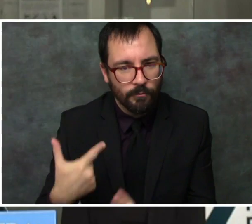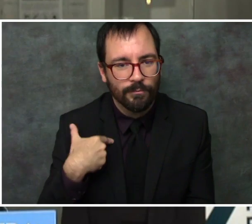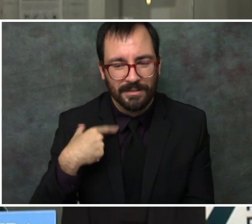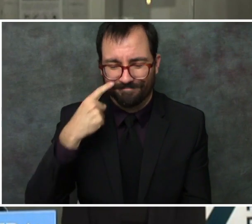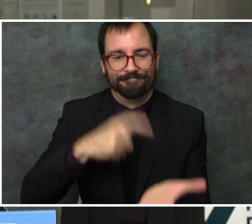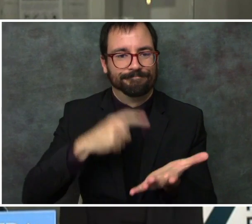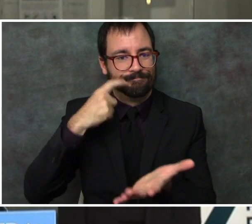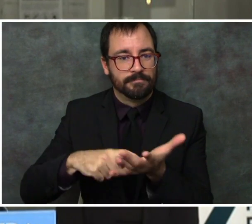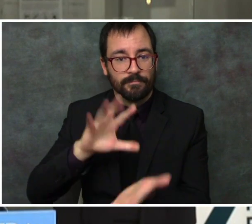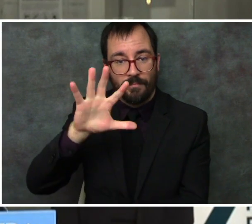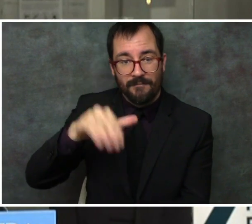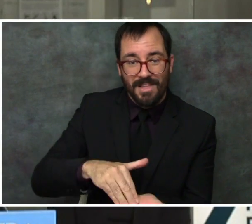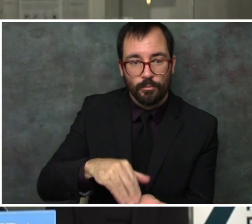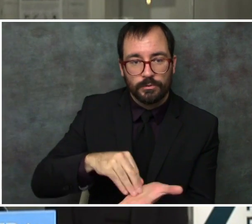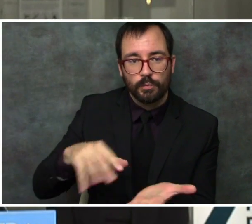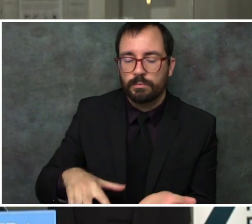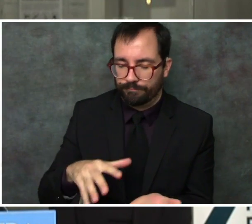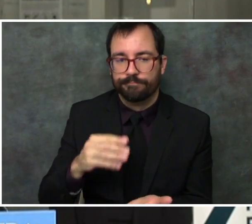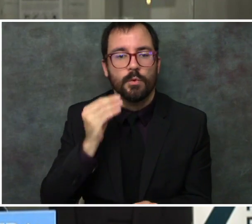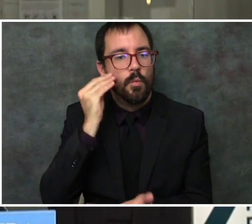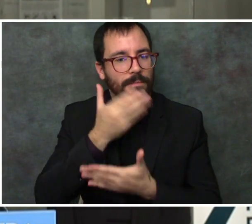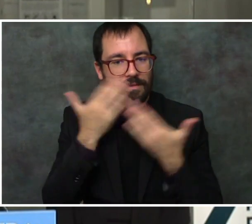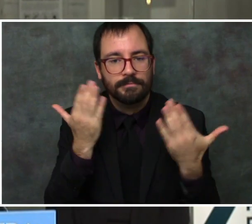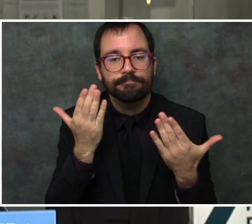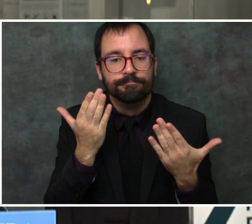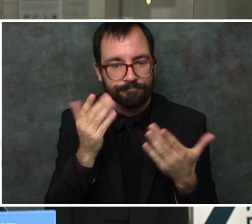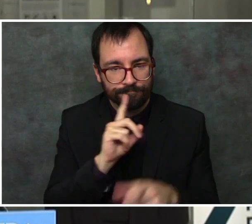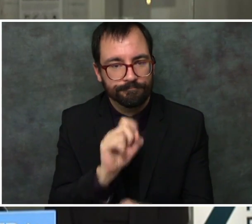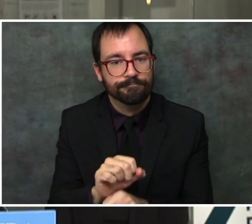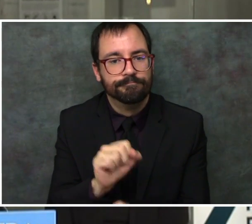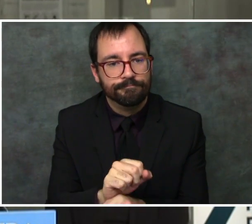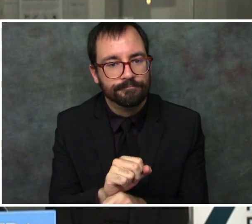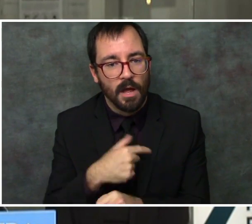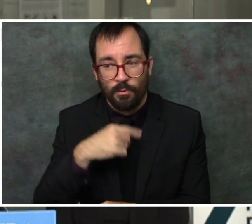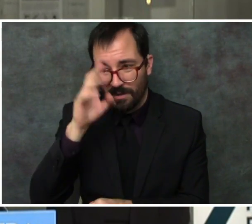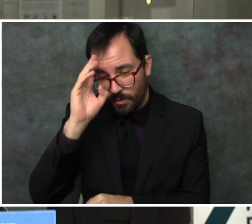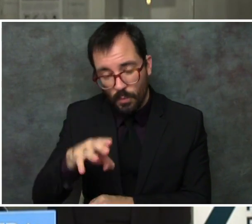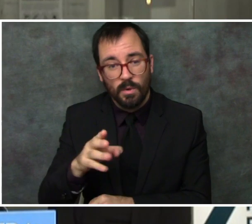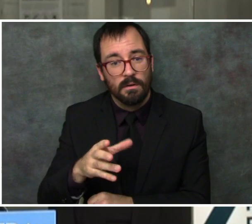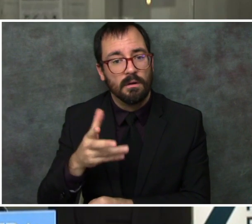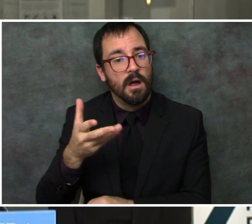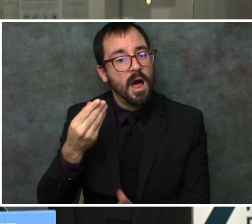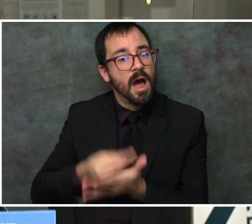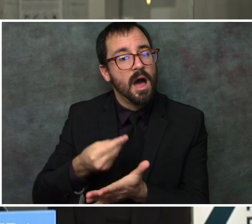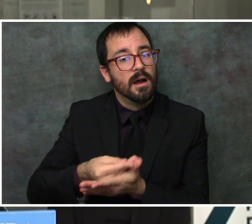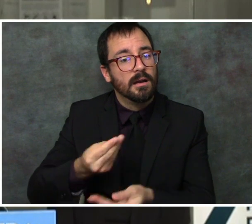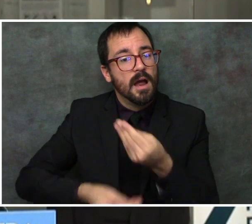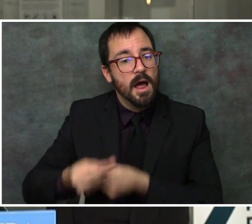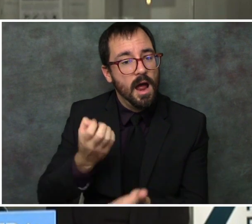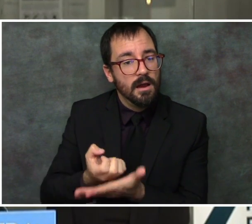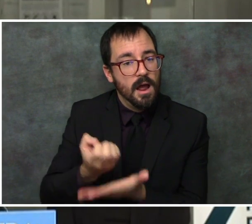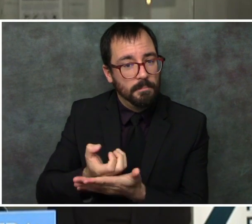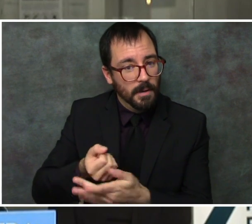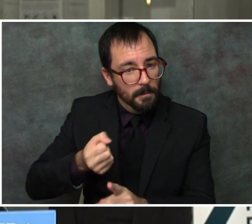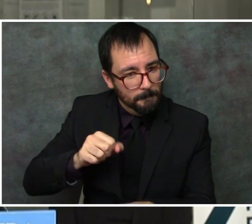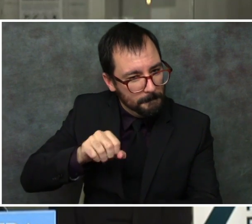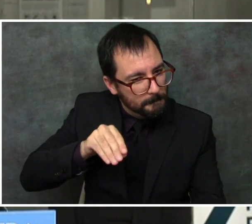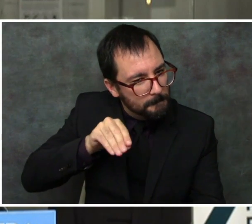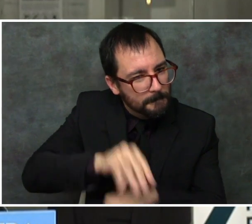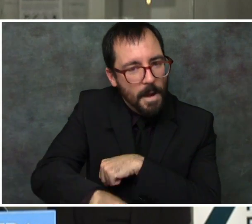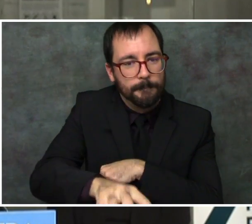the economic impact of this pandemic has magnified that number. I've been proud to work with Mayor Walsh